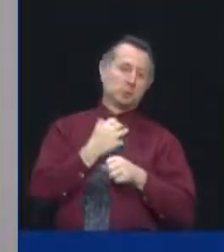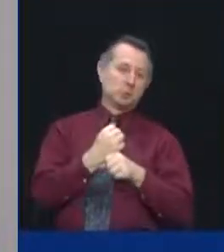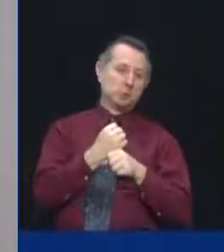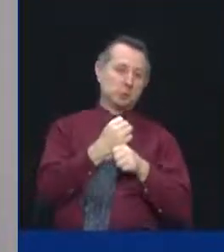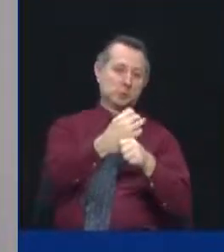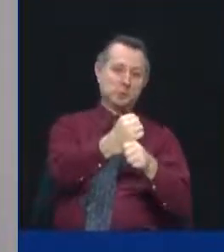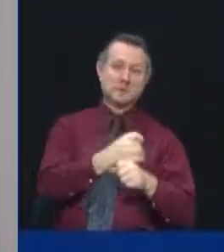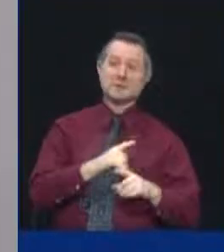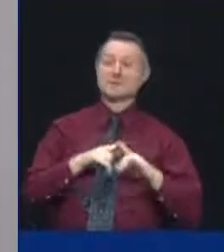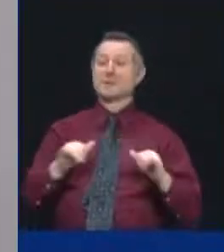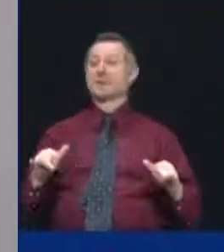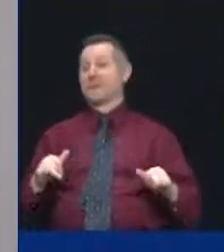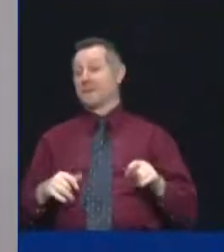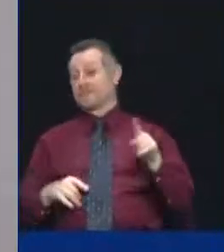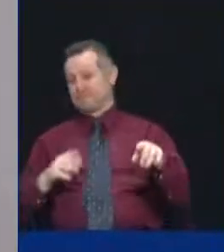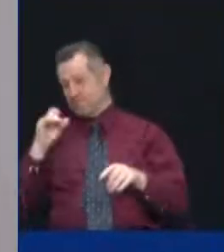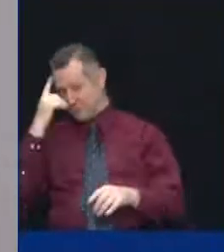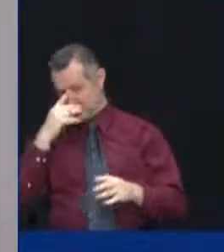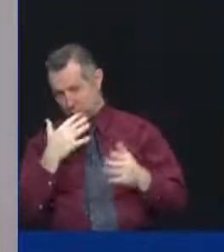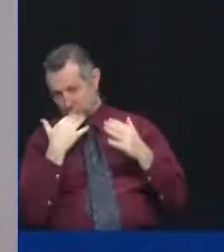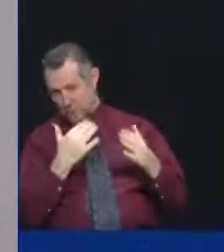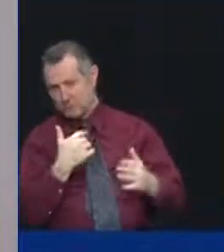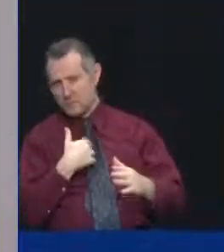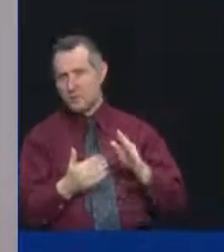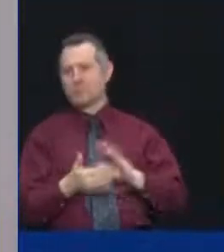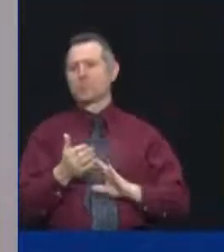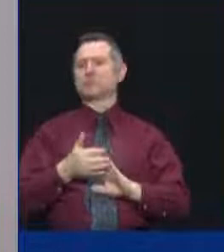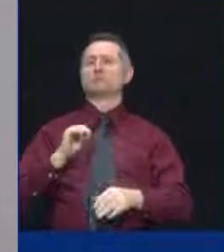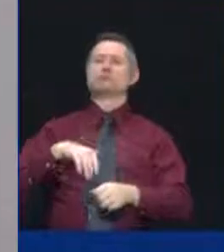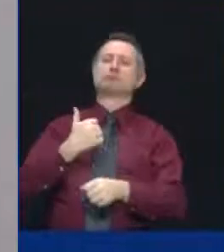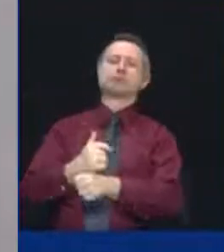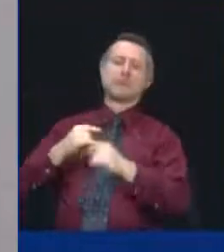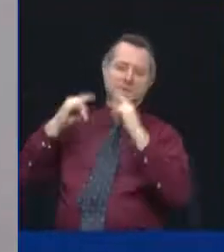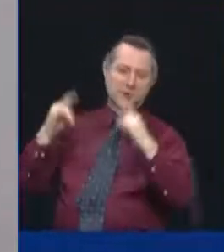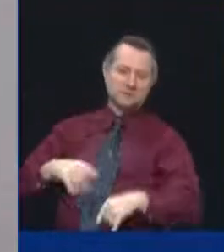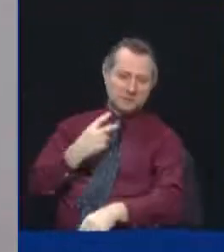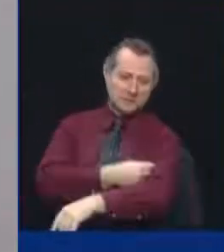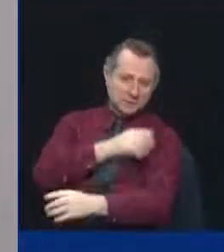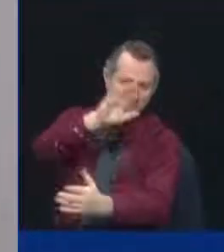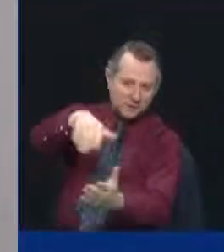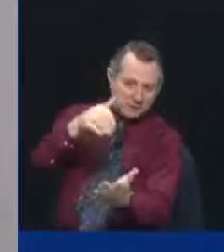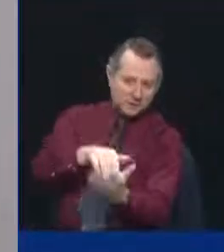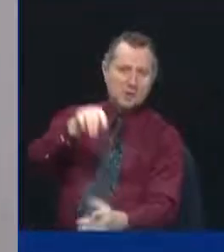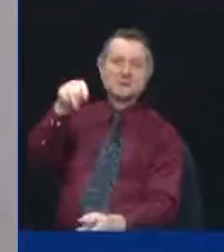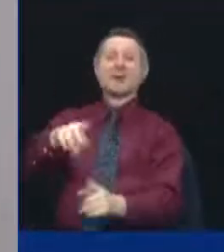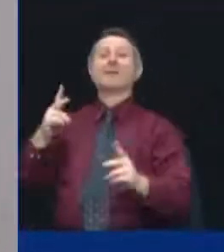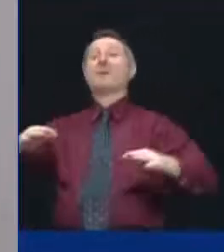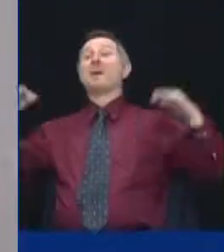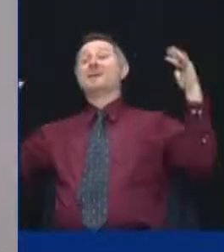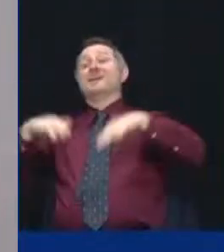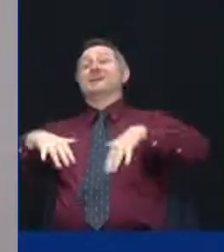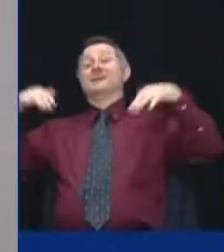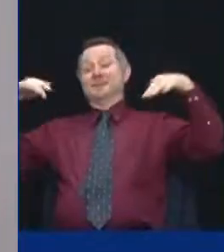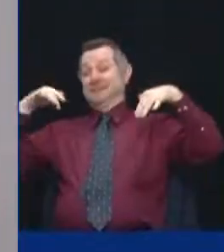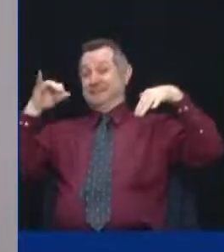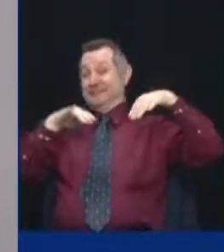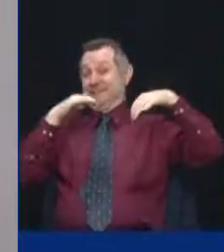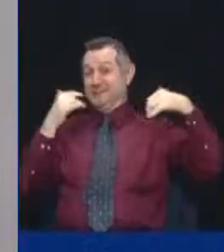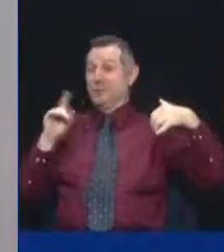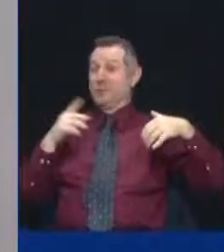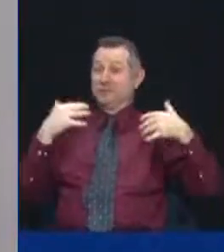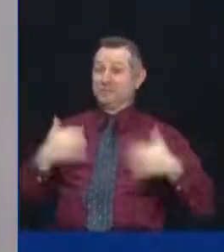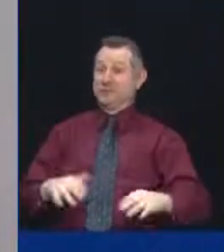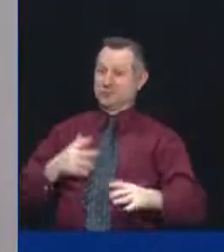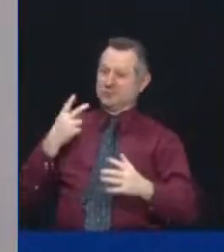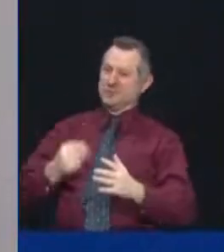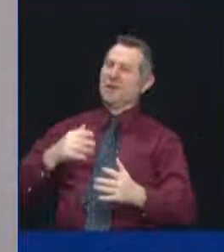you, we've been operating a vaccine center at Yankee Stadium, which is really important. We vaccinated tens and tens of thousands